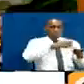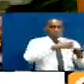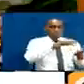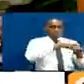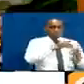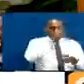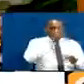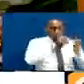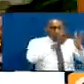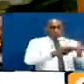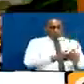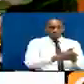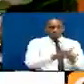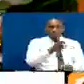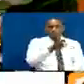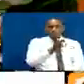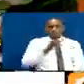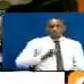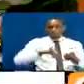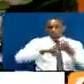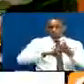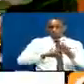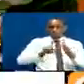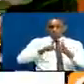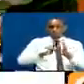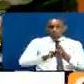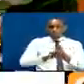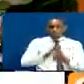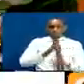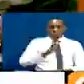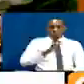that incident of police officer shooting the wife and self dead,